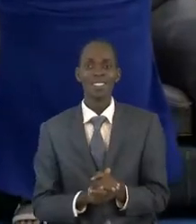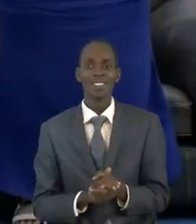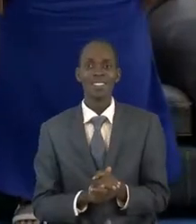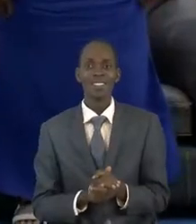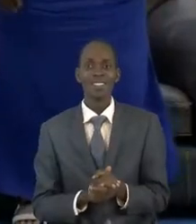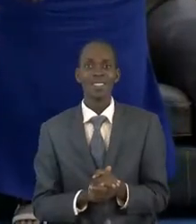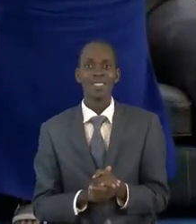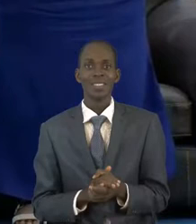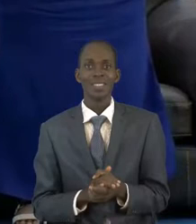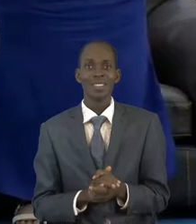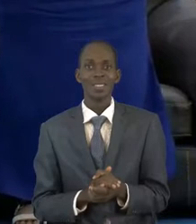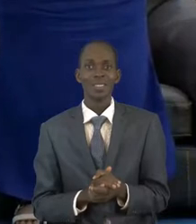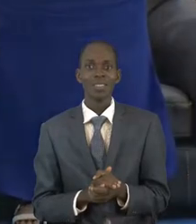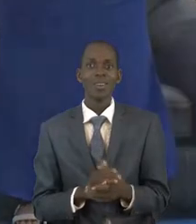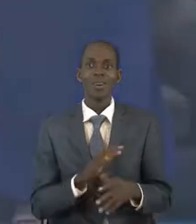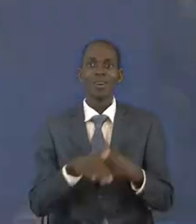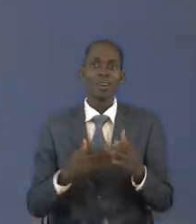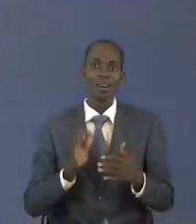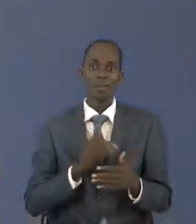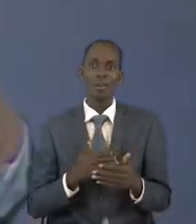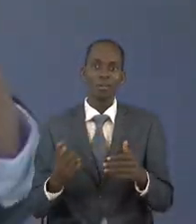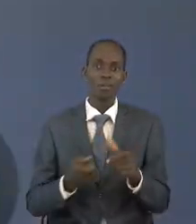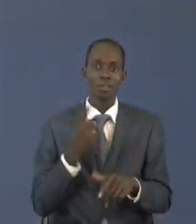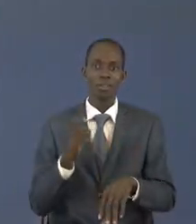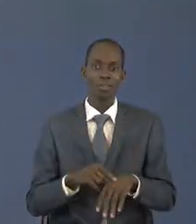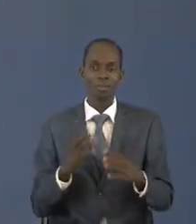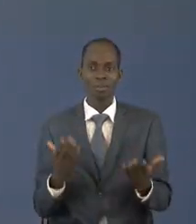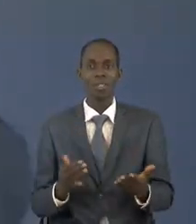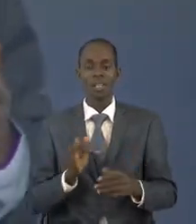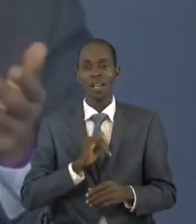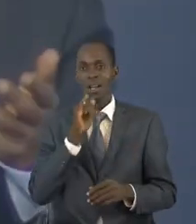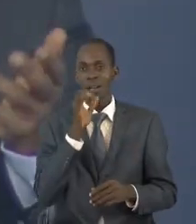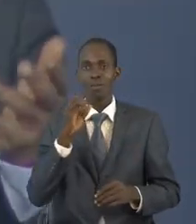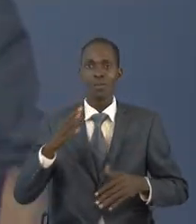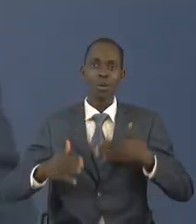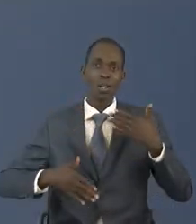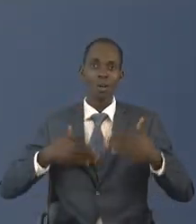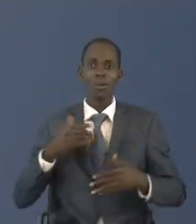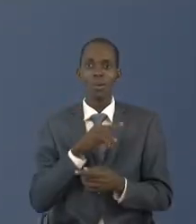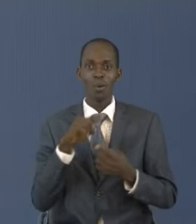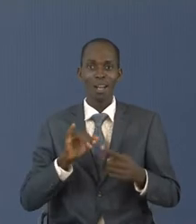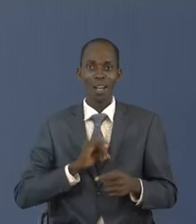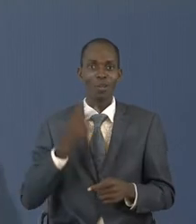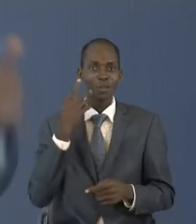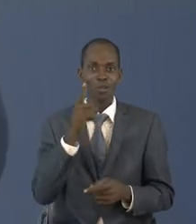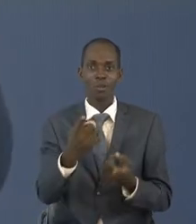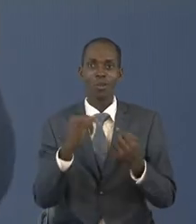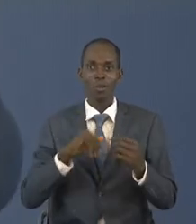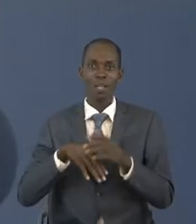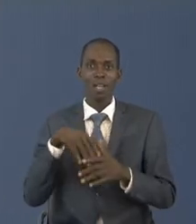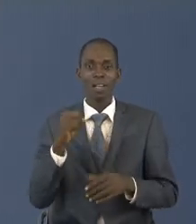All our newcomers, I'm so glad when I saw you coming out. And I